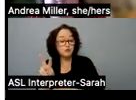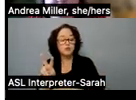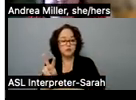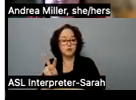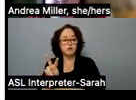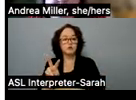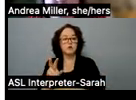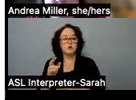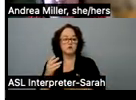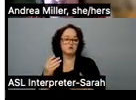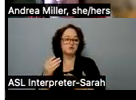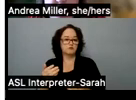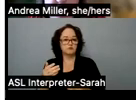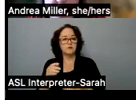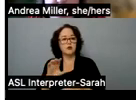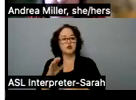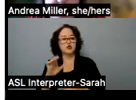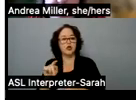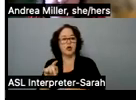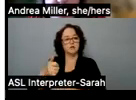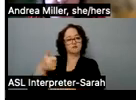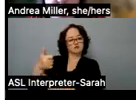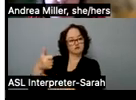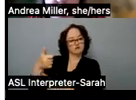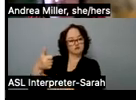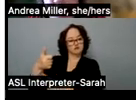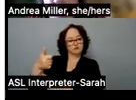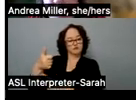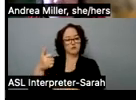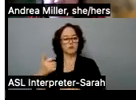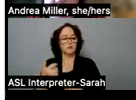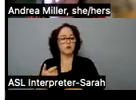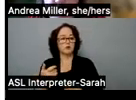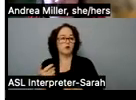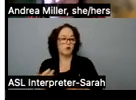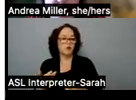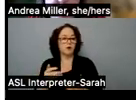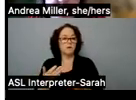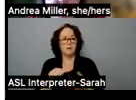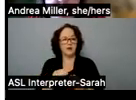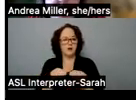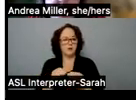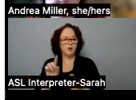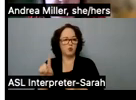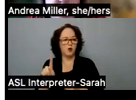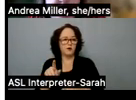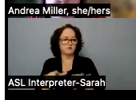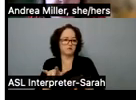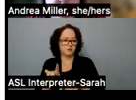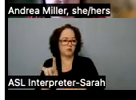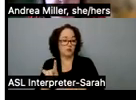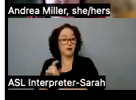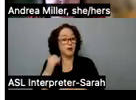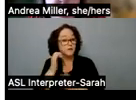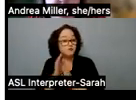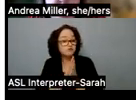a thumbs up in your chat or put a number 1 in the chat if that's something you think you would be